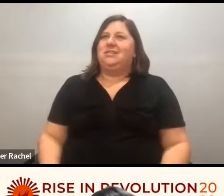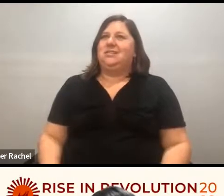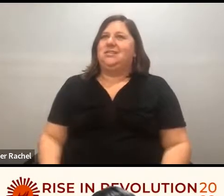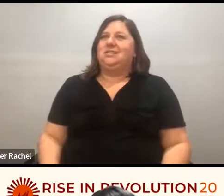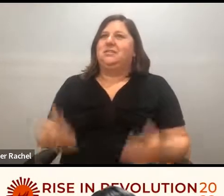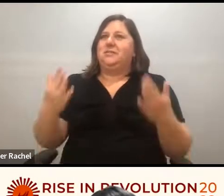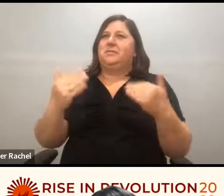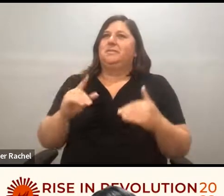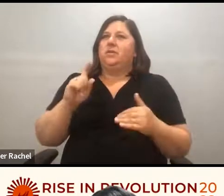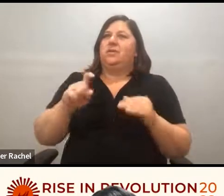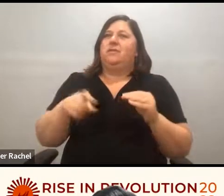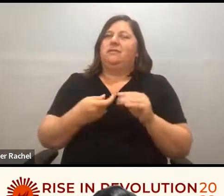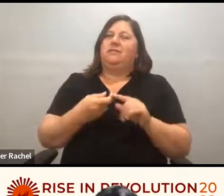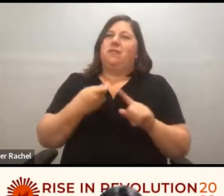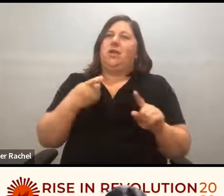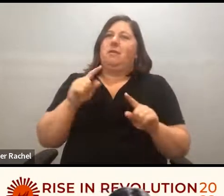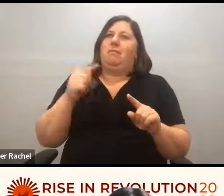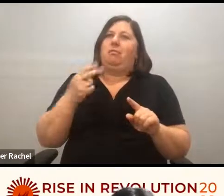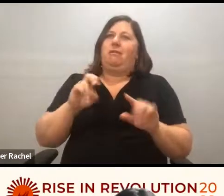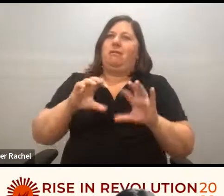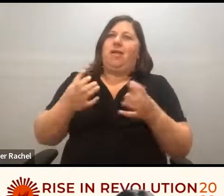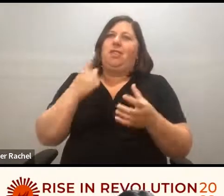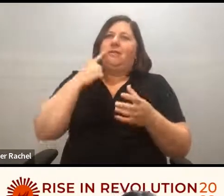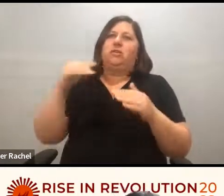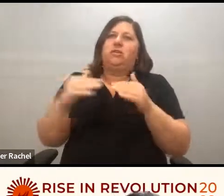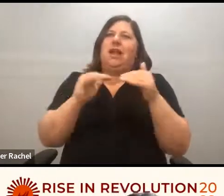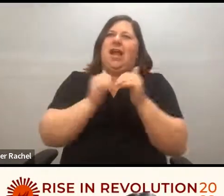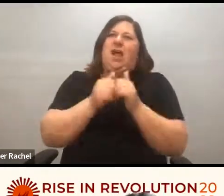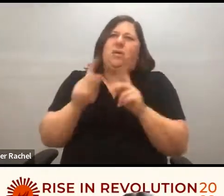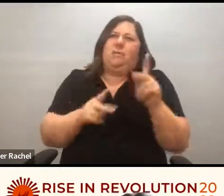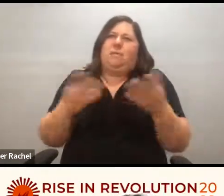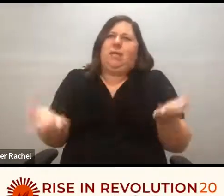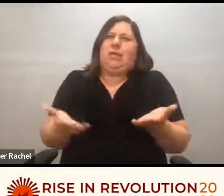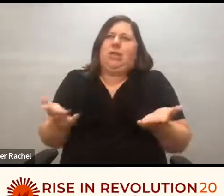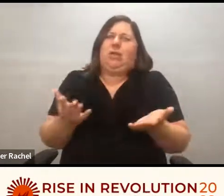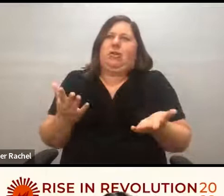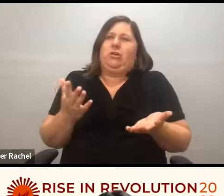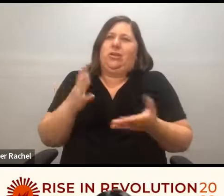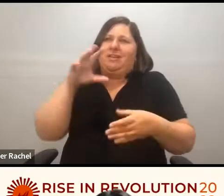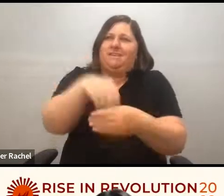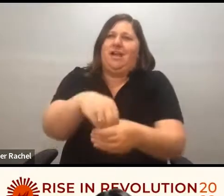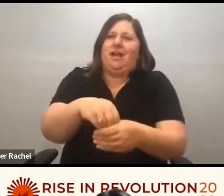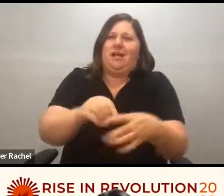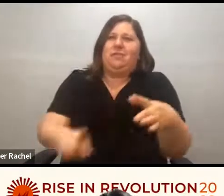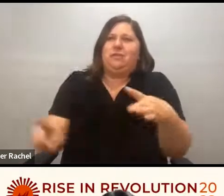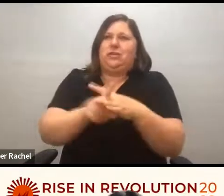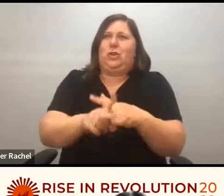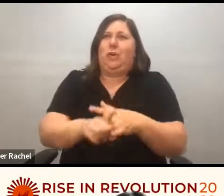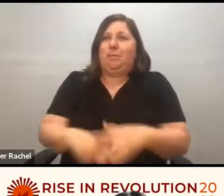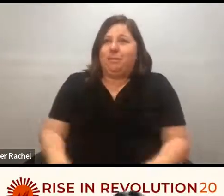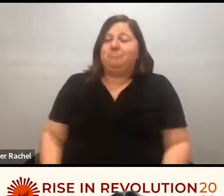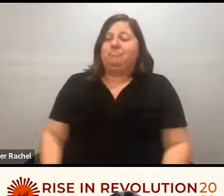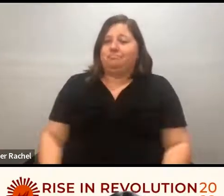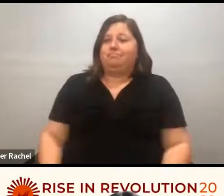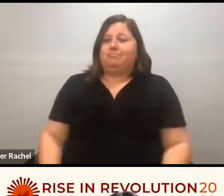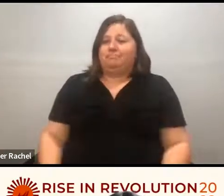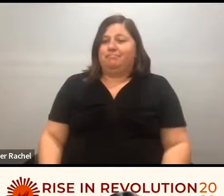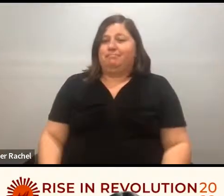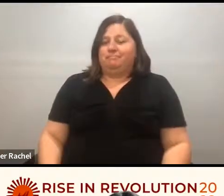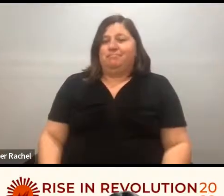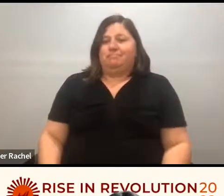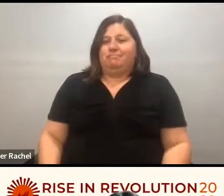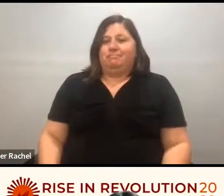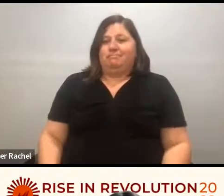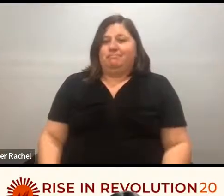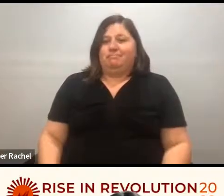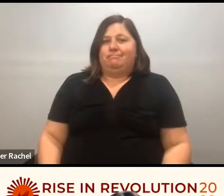a question from the Gathering for Justice. How can folks who are here get involved or show up? Great question. Yeah, I think there's a lot of,